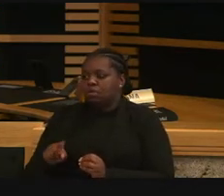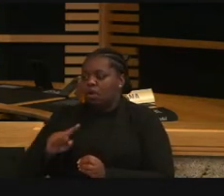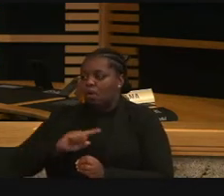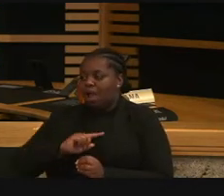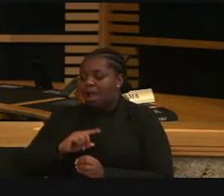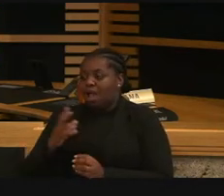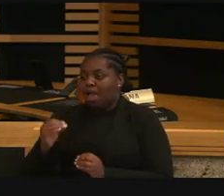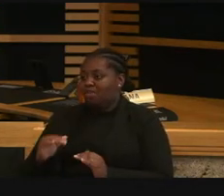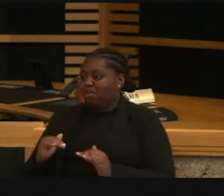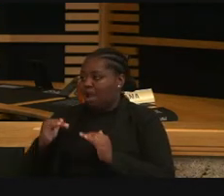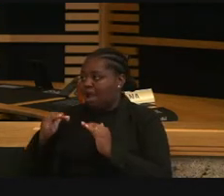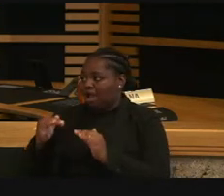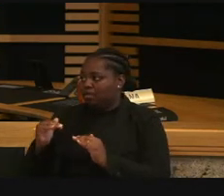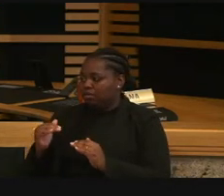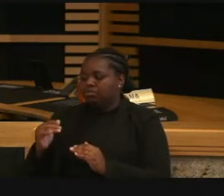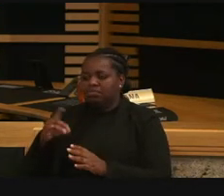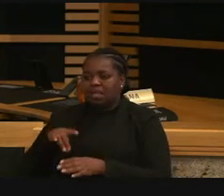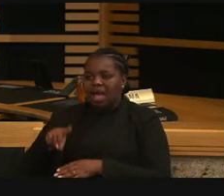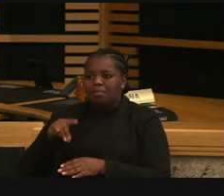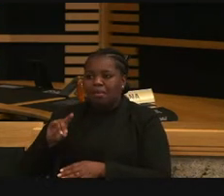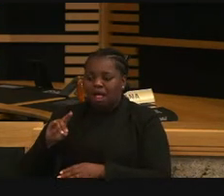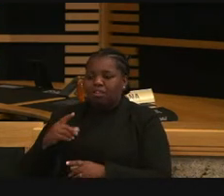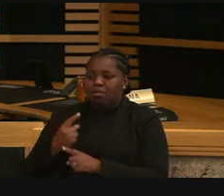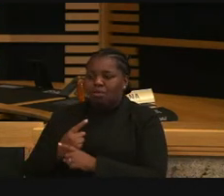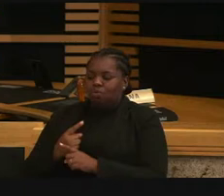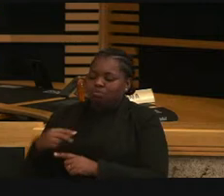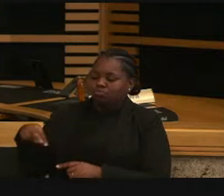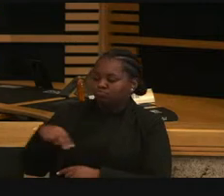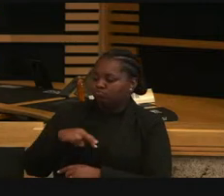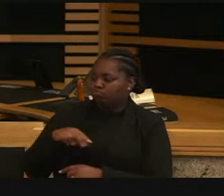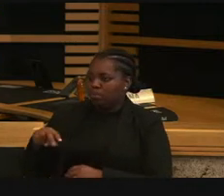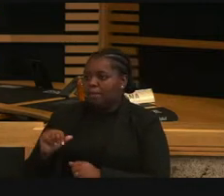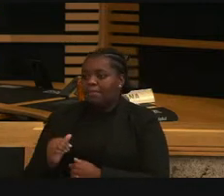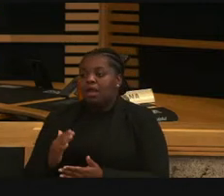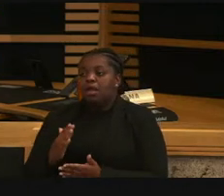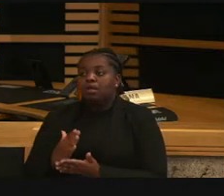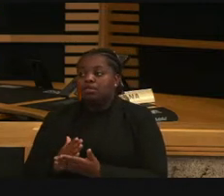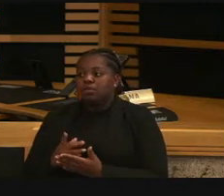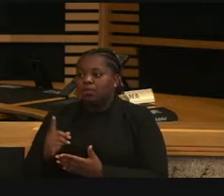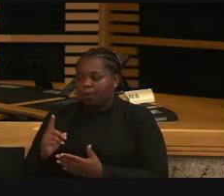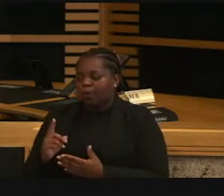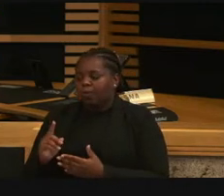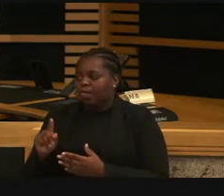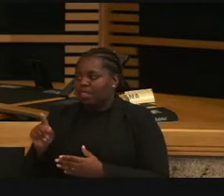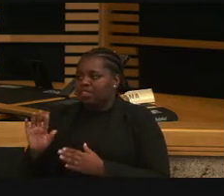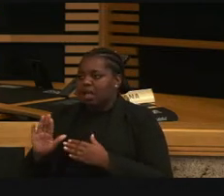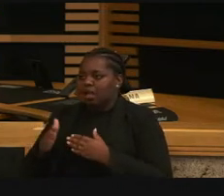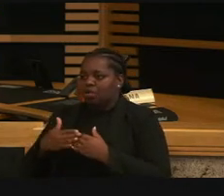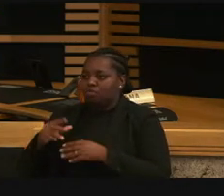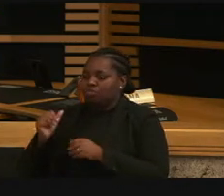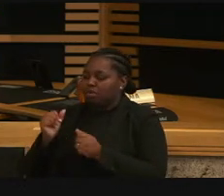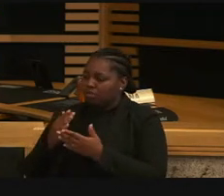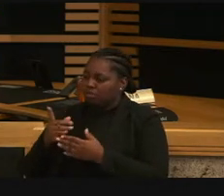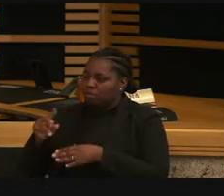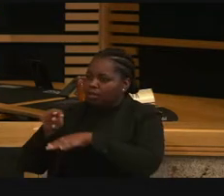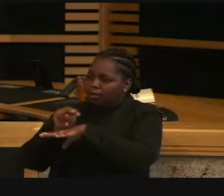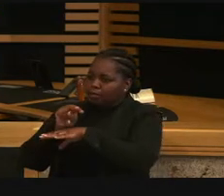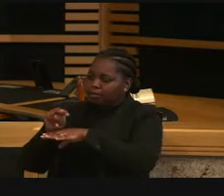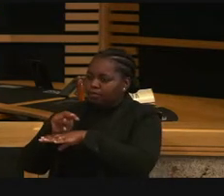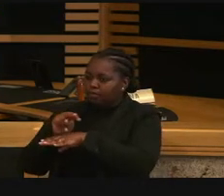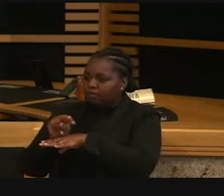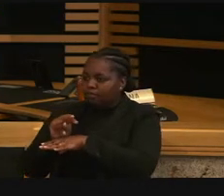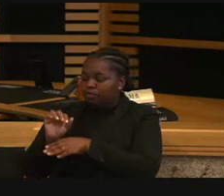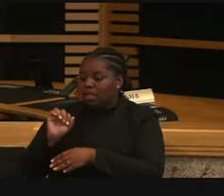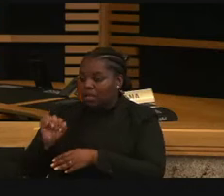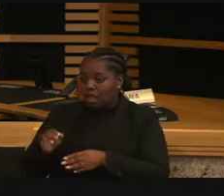a high rate of stray animals. The department must further ensure the close monitoring of the work of the